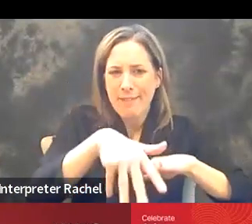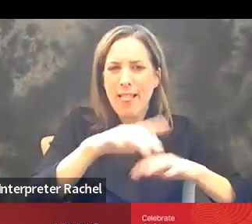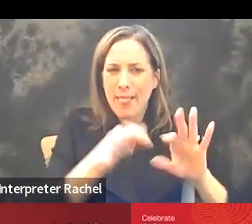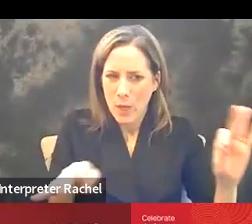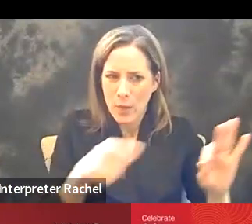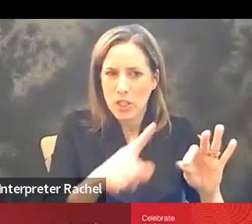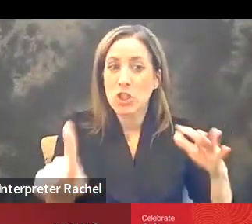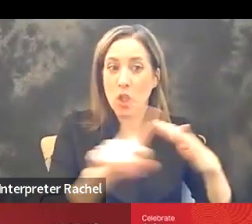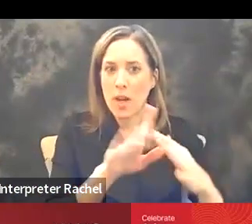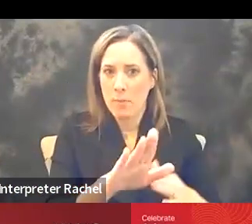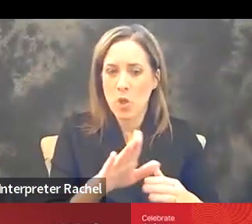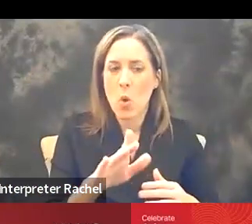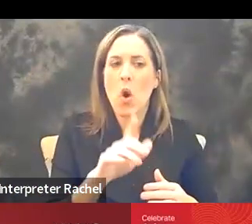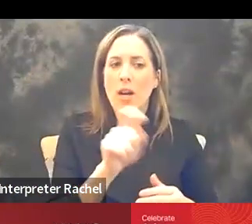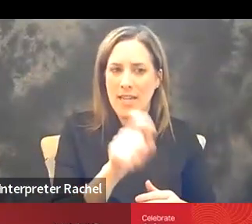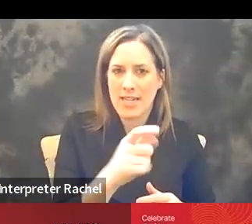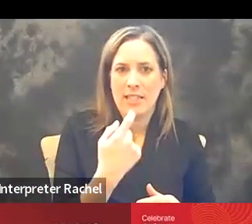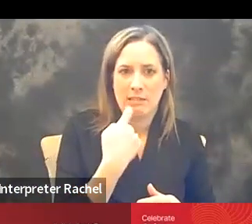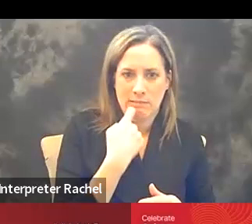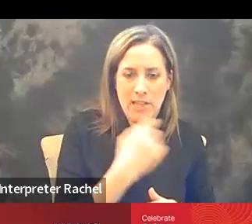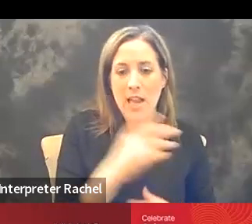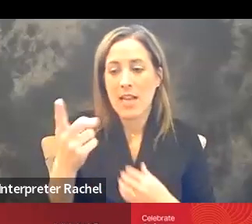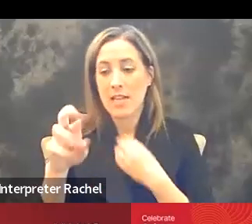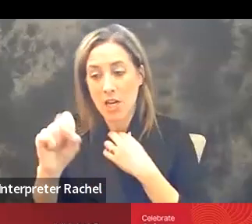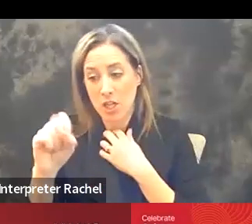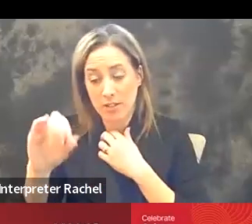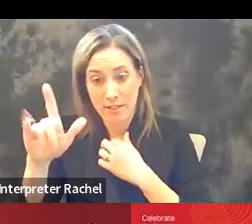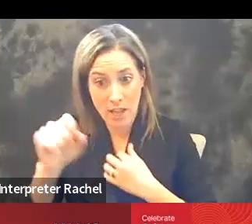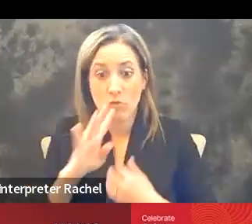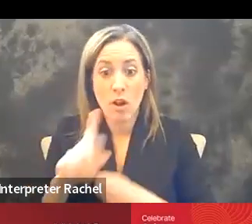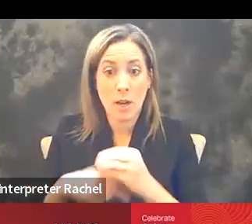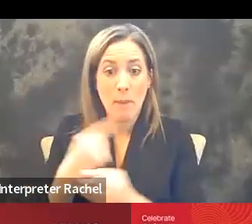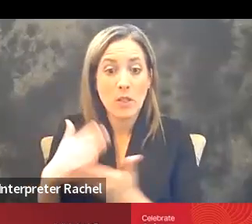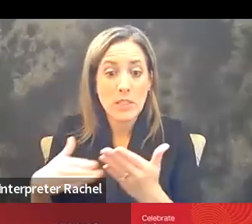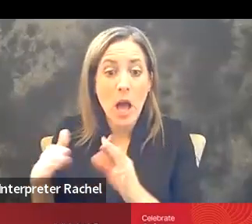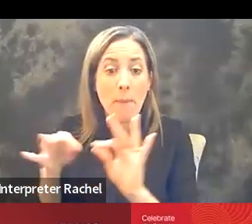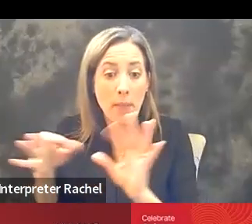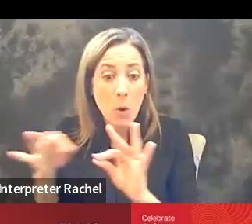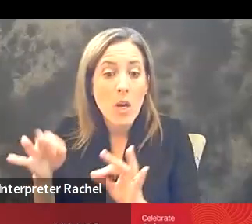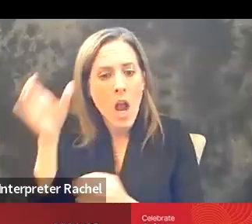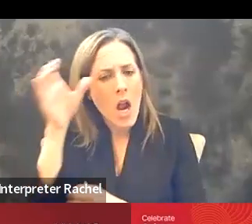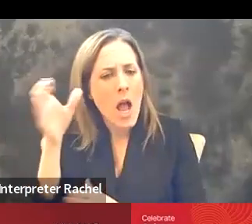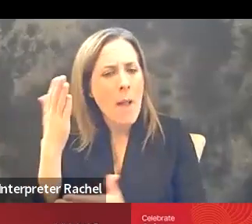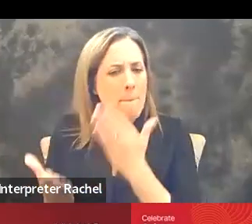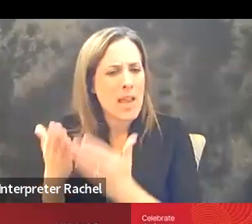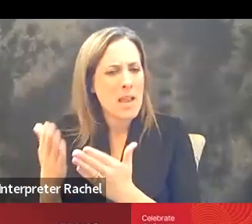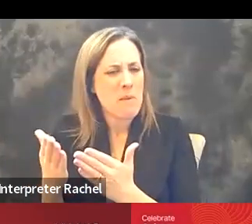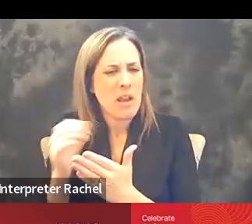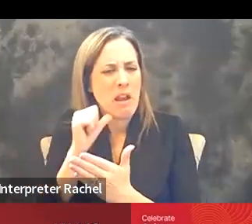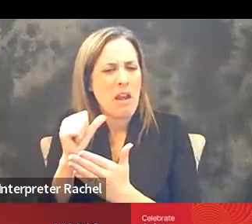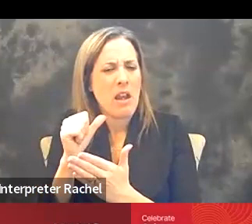your needs recently. And then Dr. Scales, you talked about how in some languages there are concepts that may not exist, or there